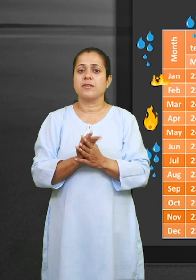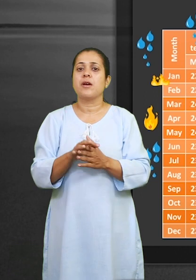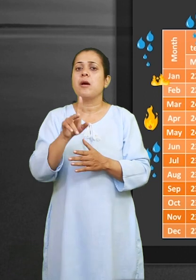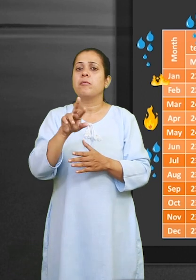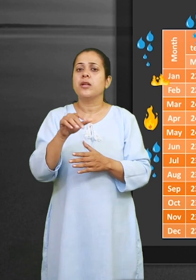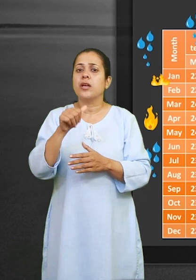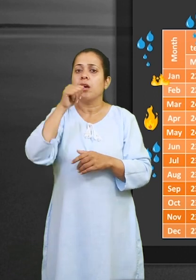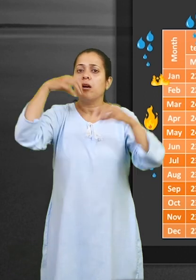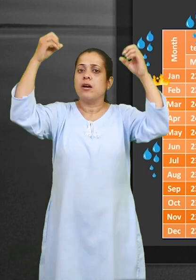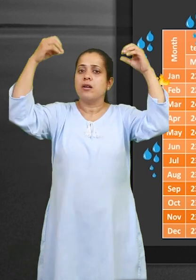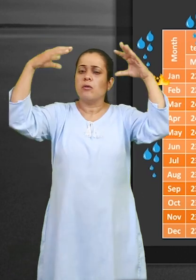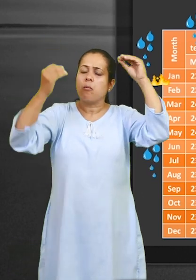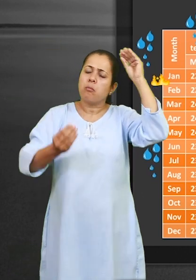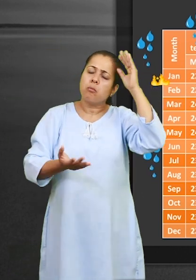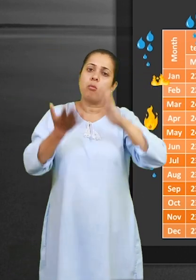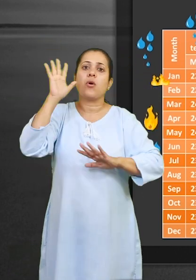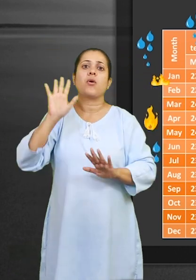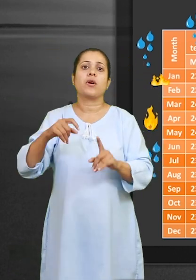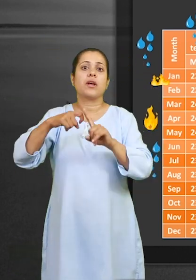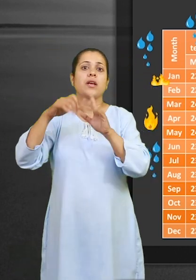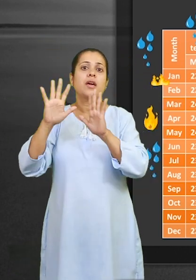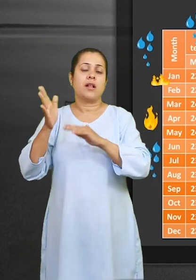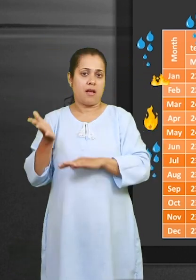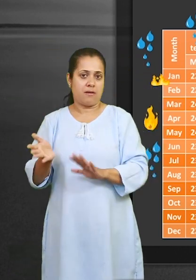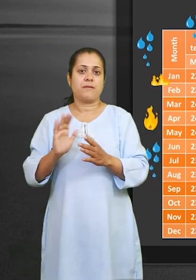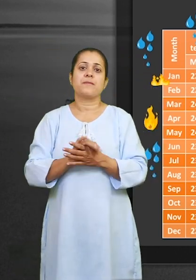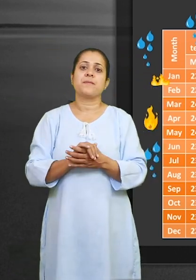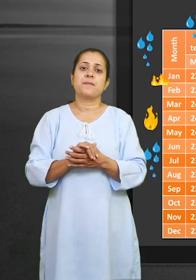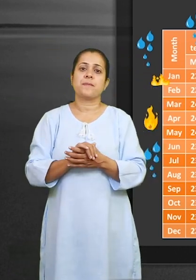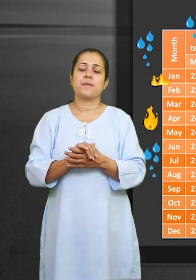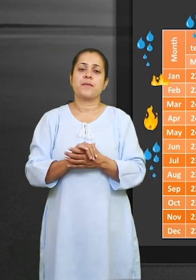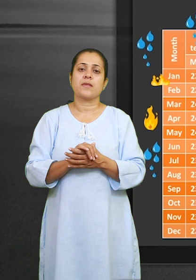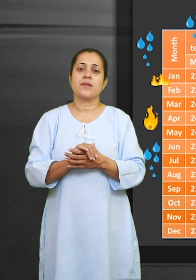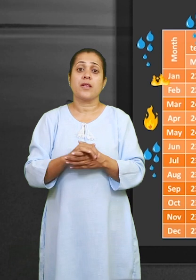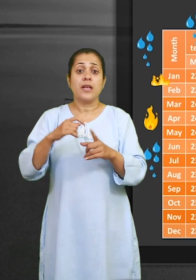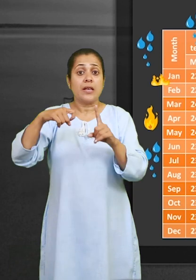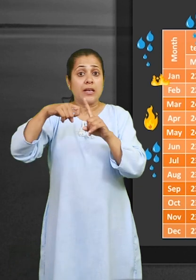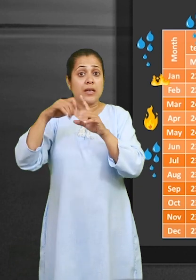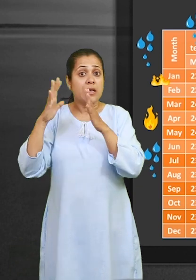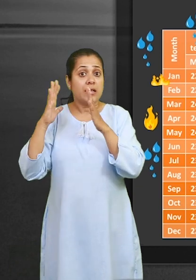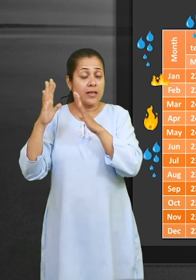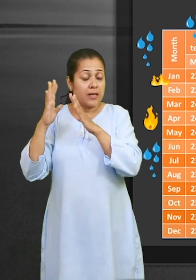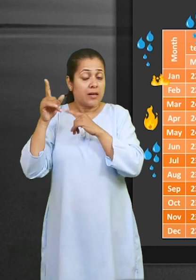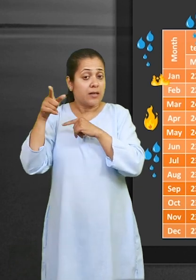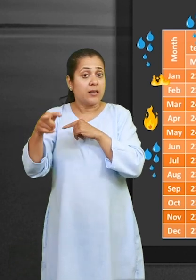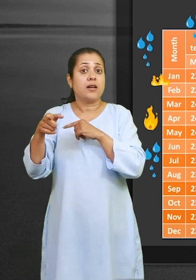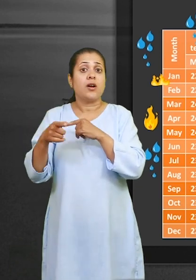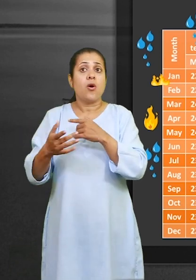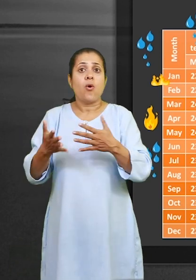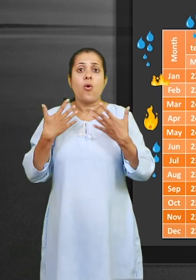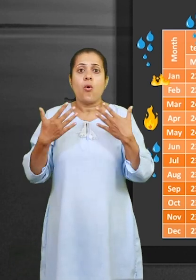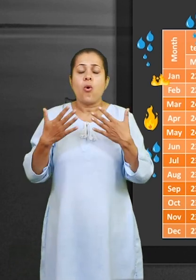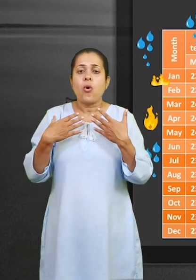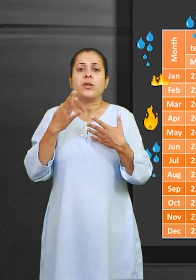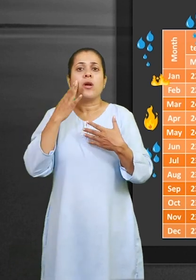it has a lot of rainfall. We can also say that Kerala has hot